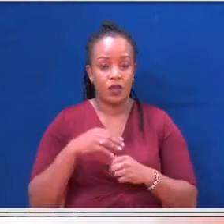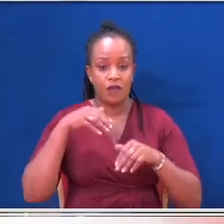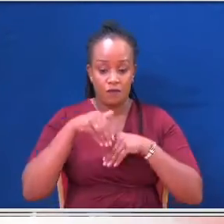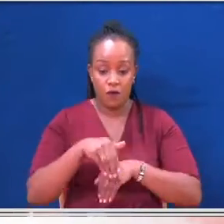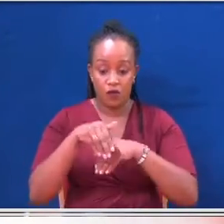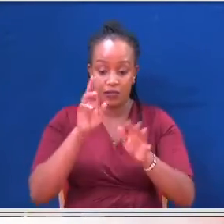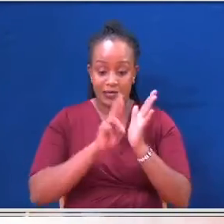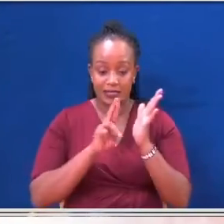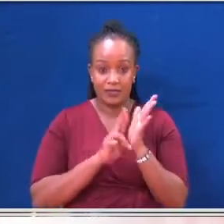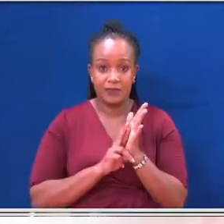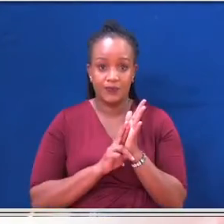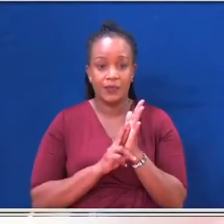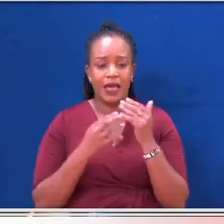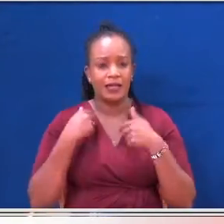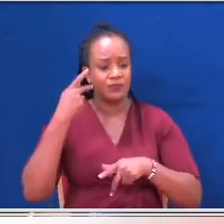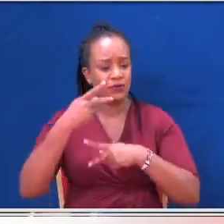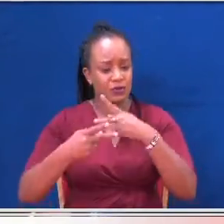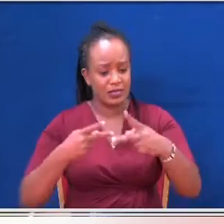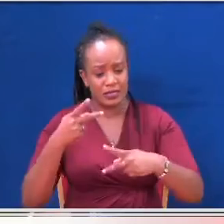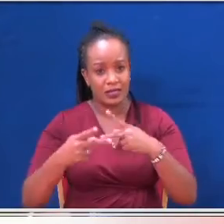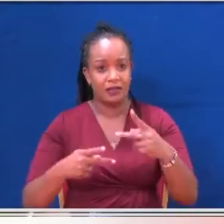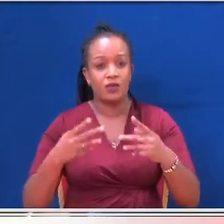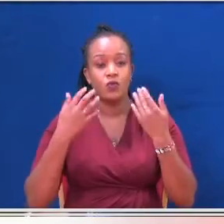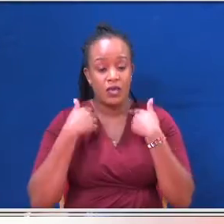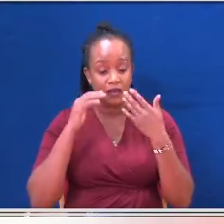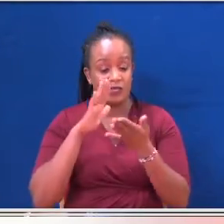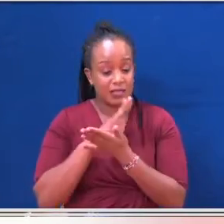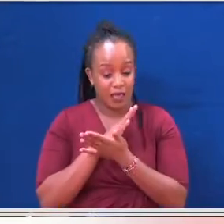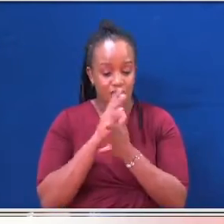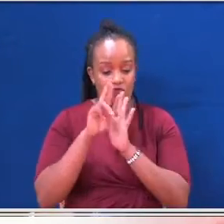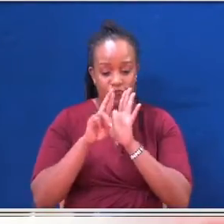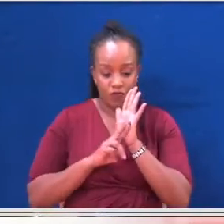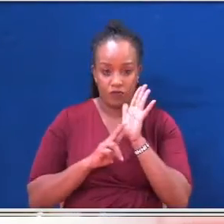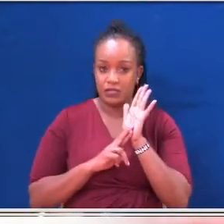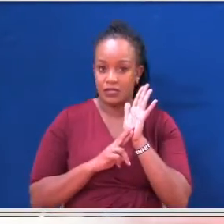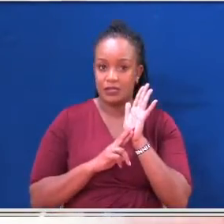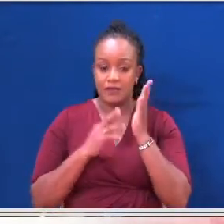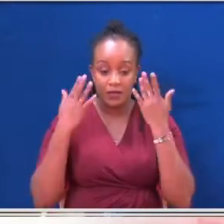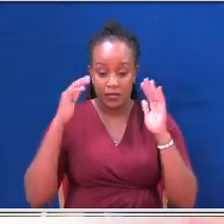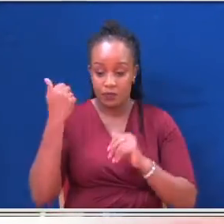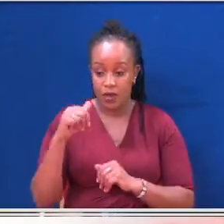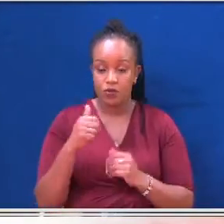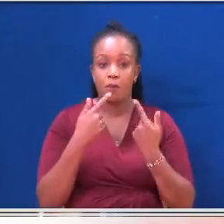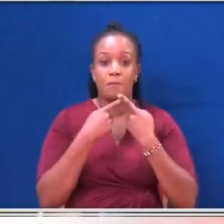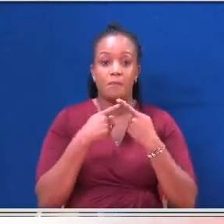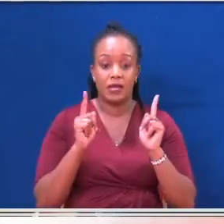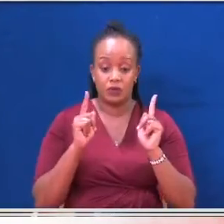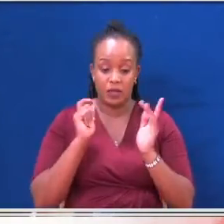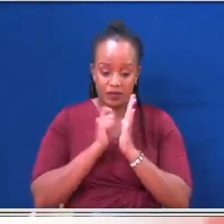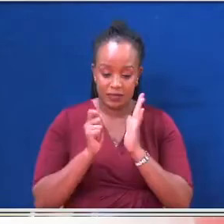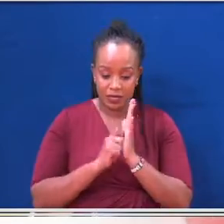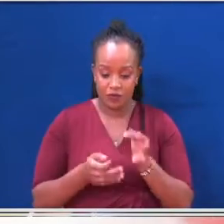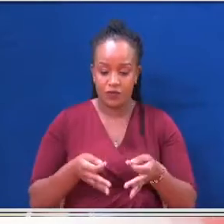a procedure. We, even though we have pending regulations in terms of how the procedure should proceed, we have written officially to political